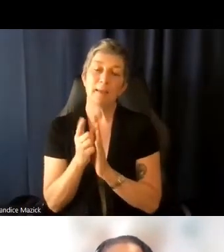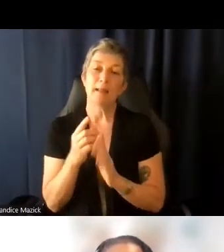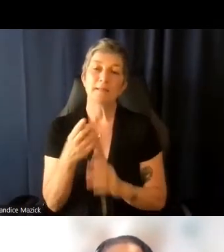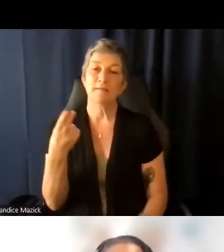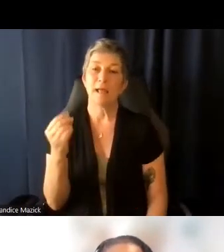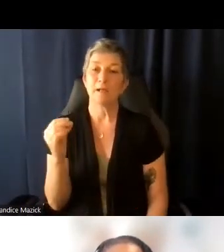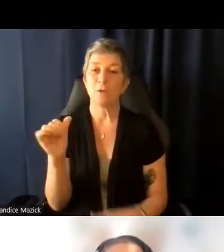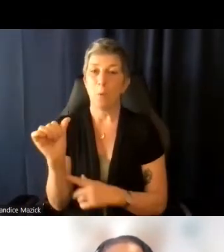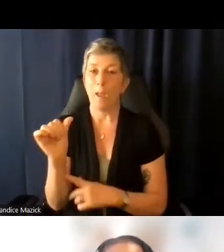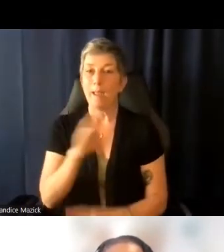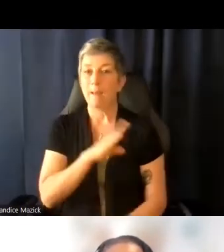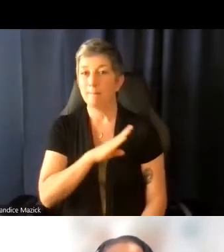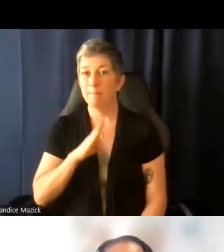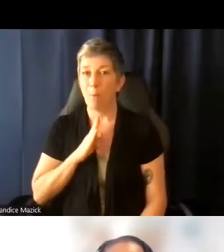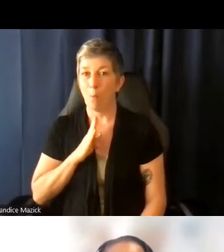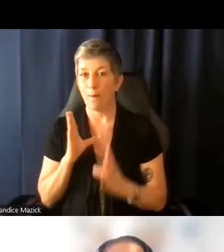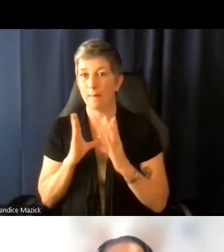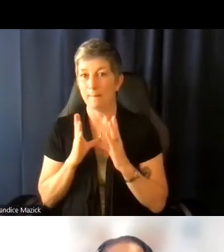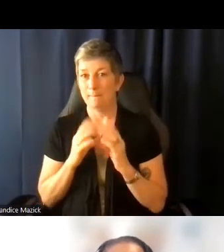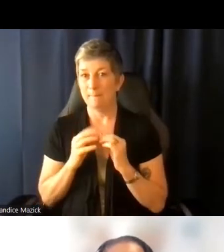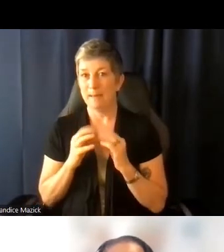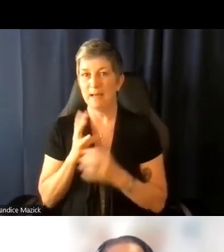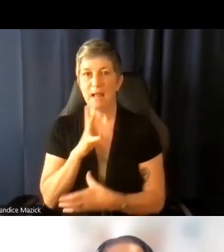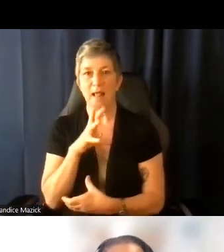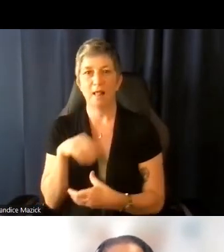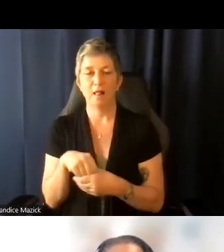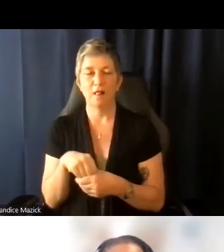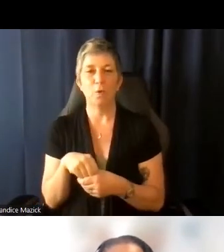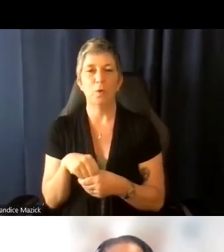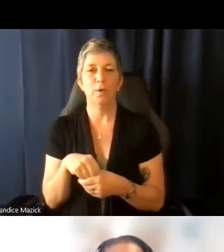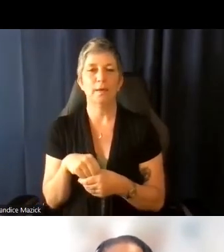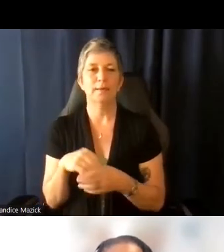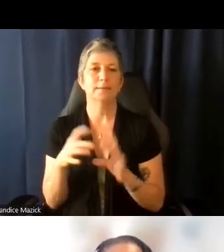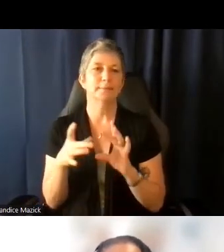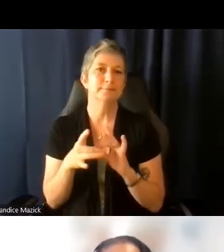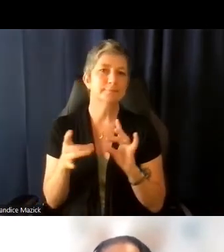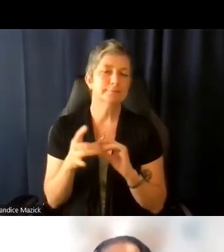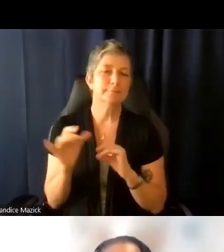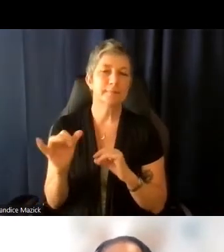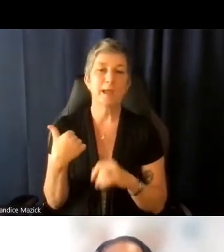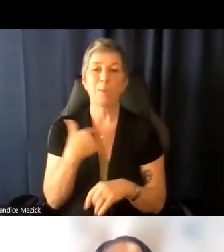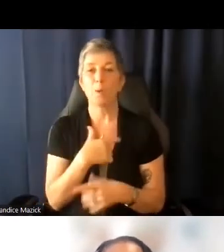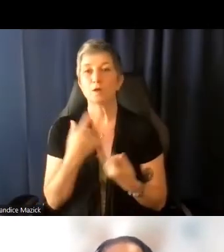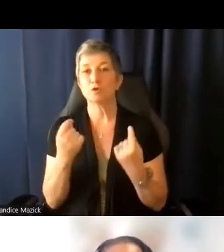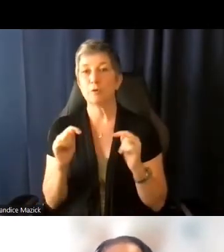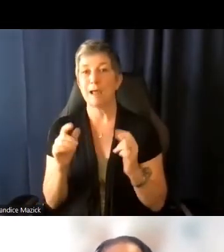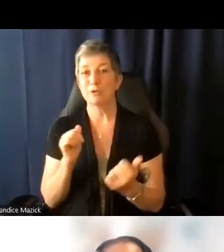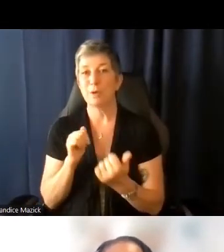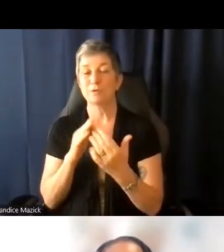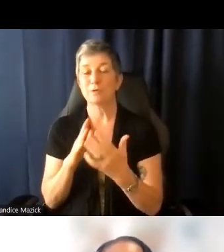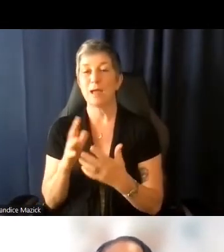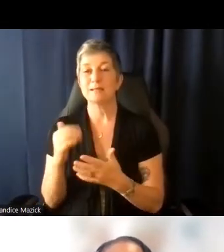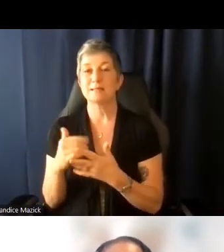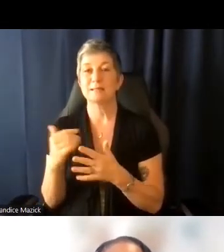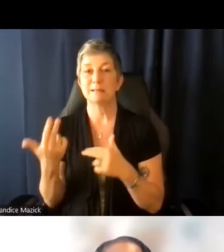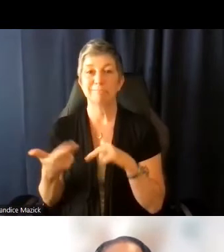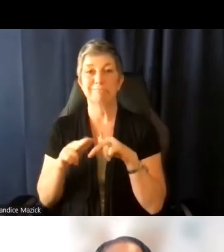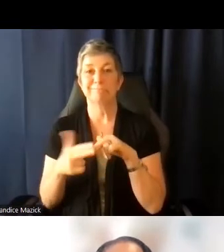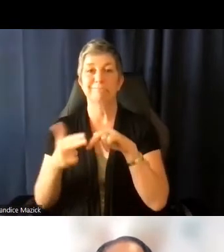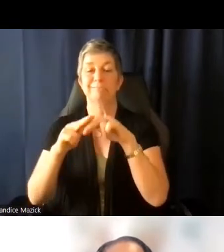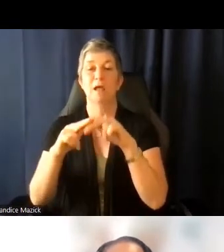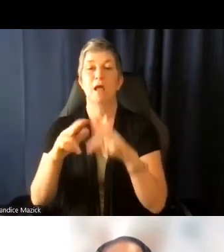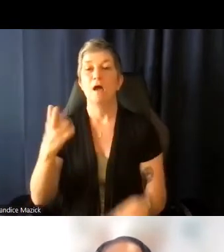association board meeting included statements like, we're trying to address the influx of urban